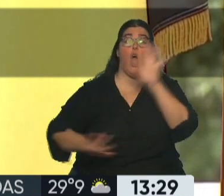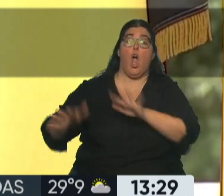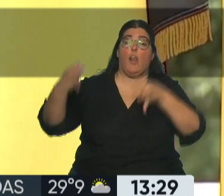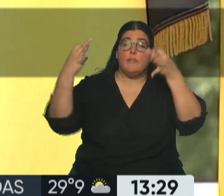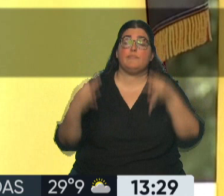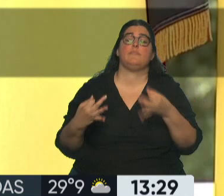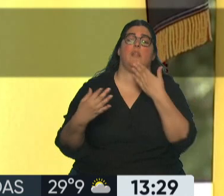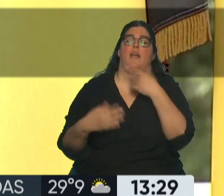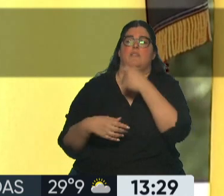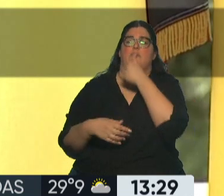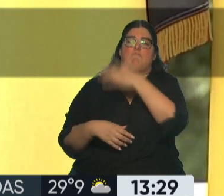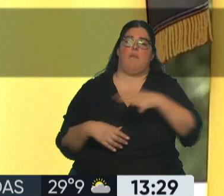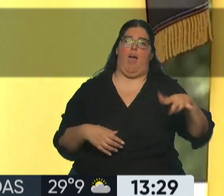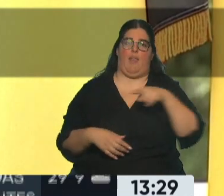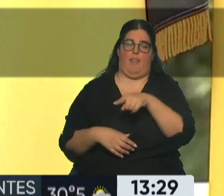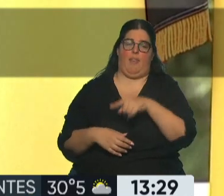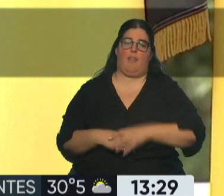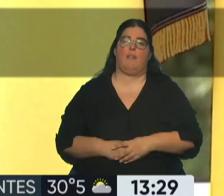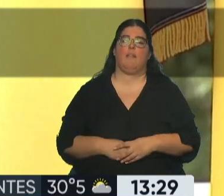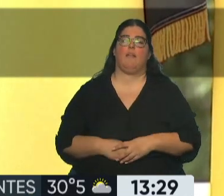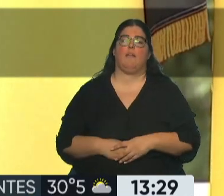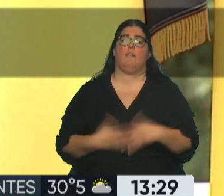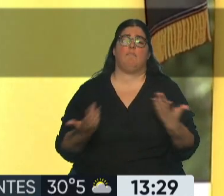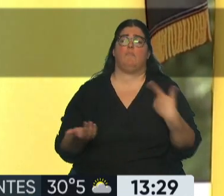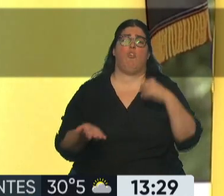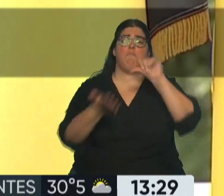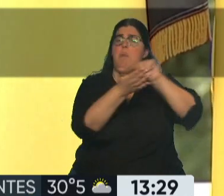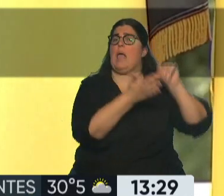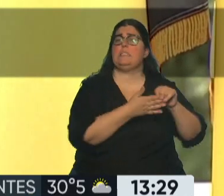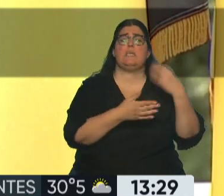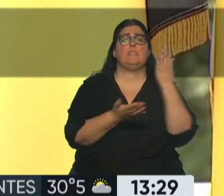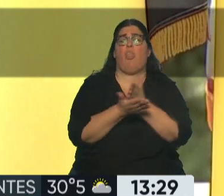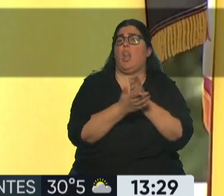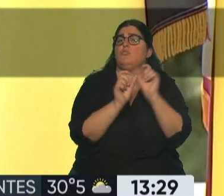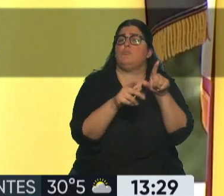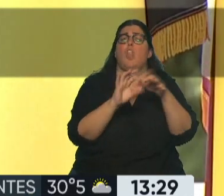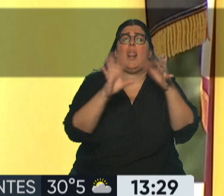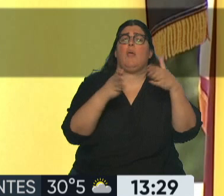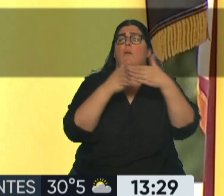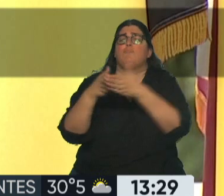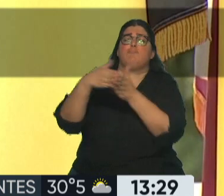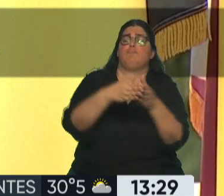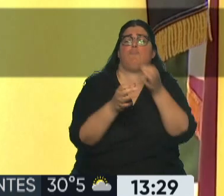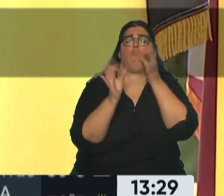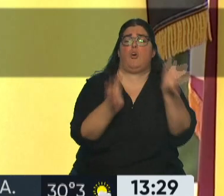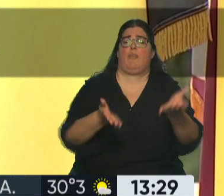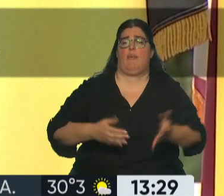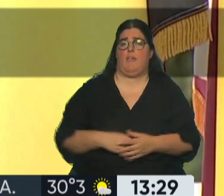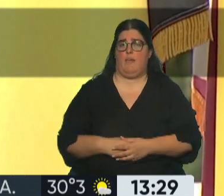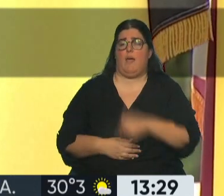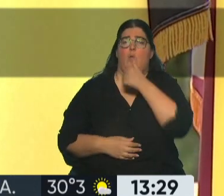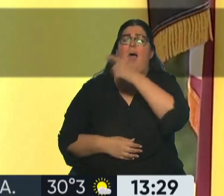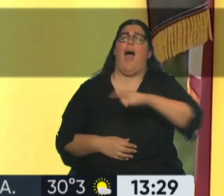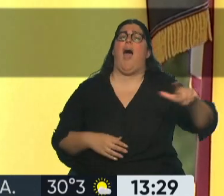Bin the right to move freely and Law in International but